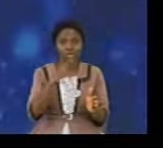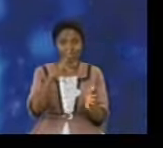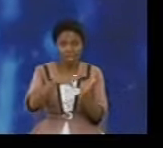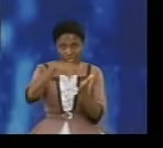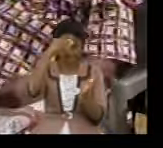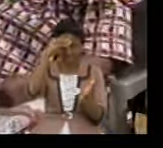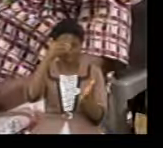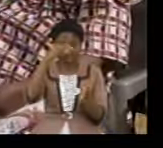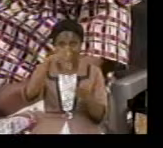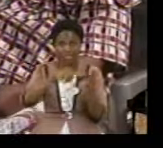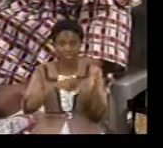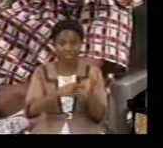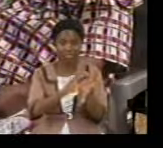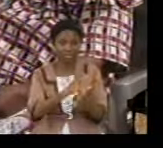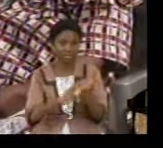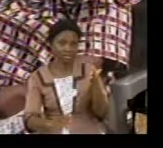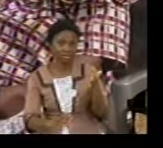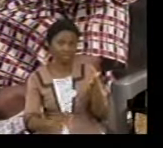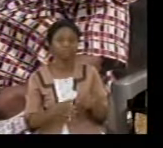now.